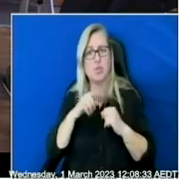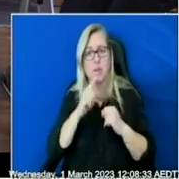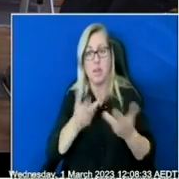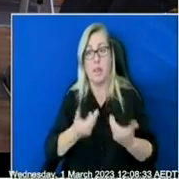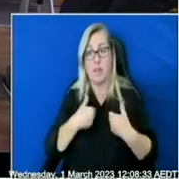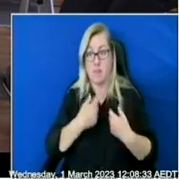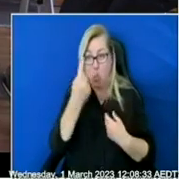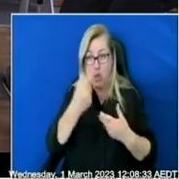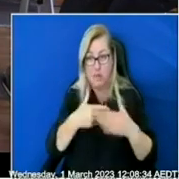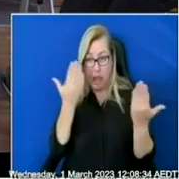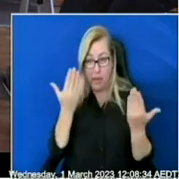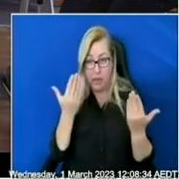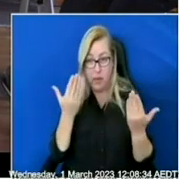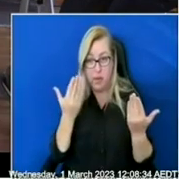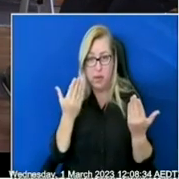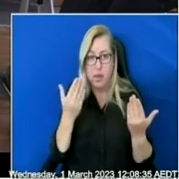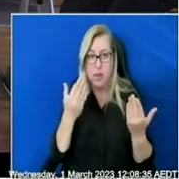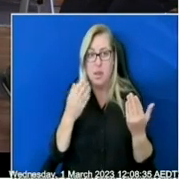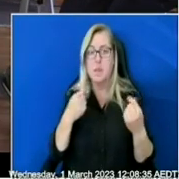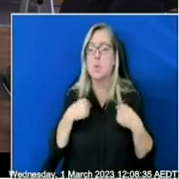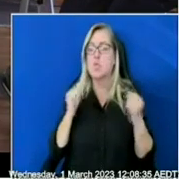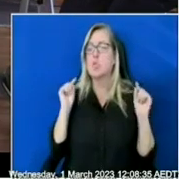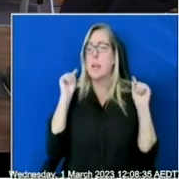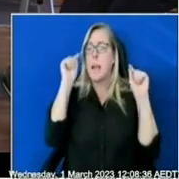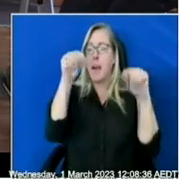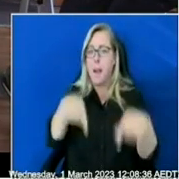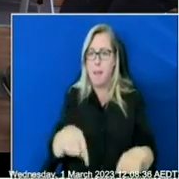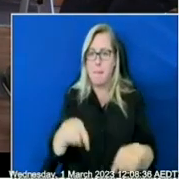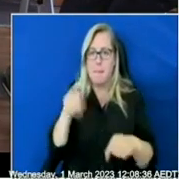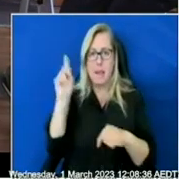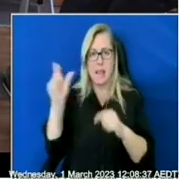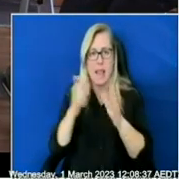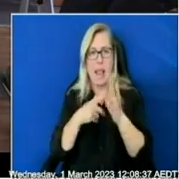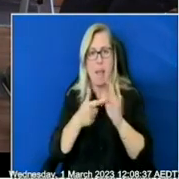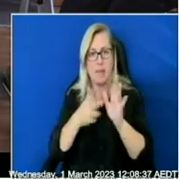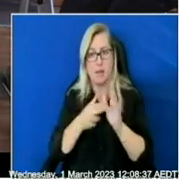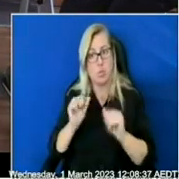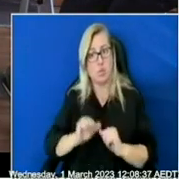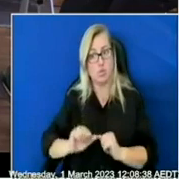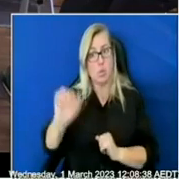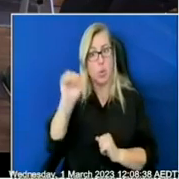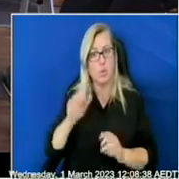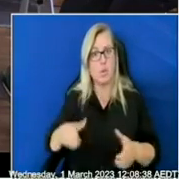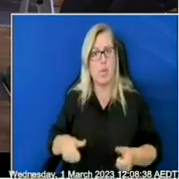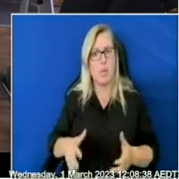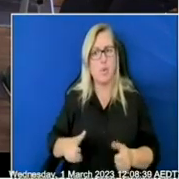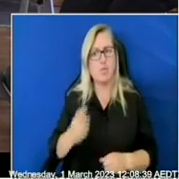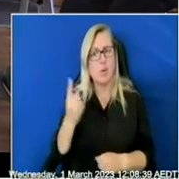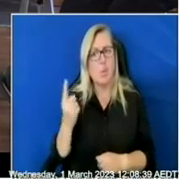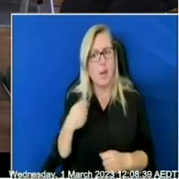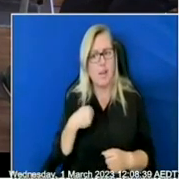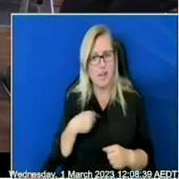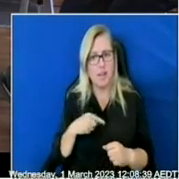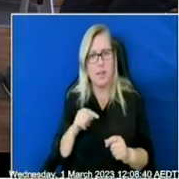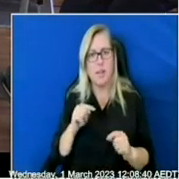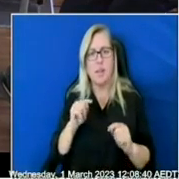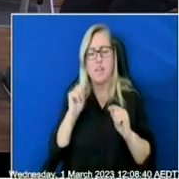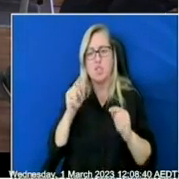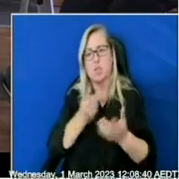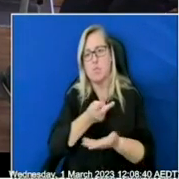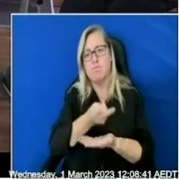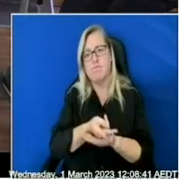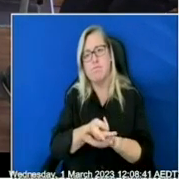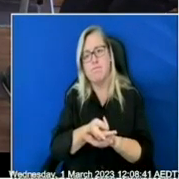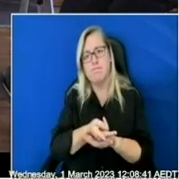here in that cabin, was her cabin, this wheelchair one. And she, me and her were laying there. She was yelling out to